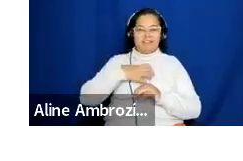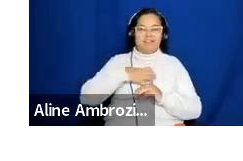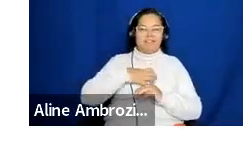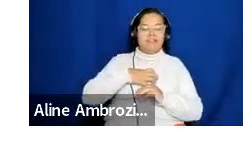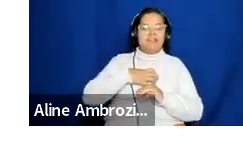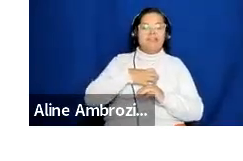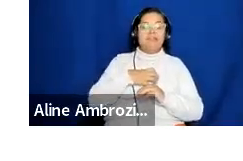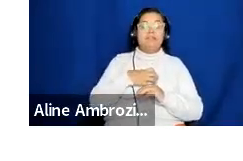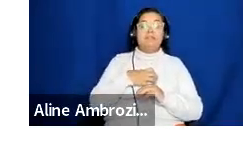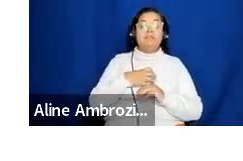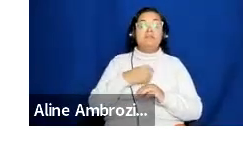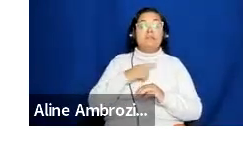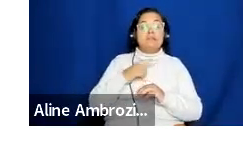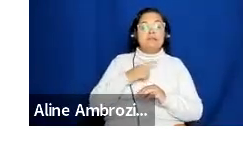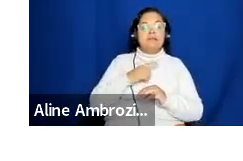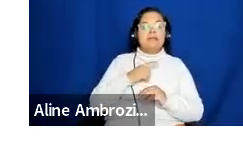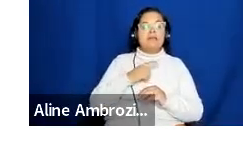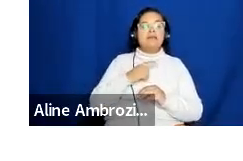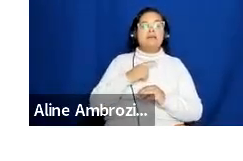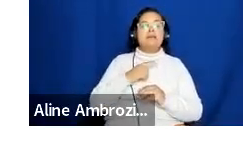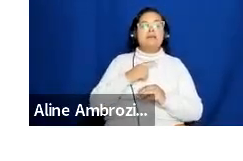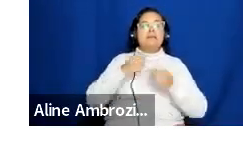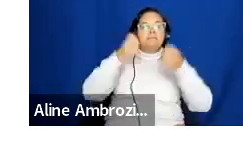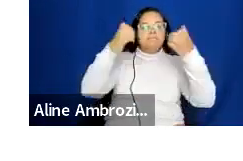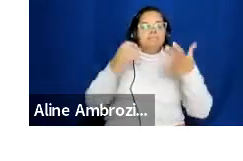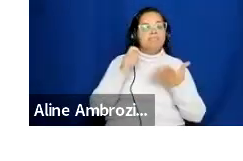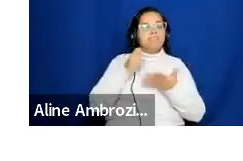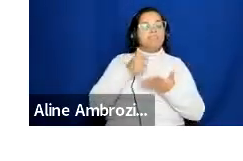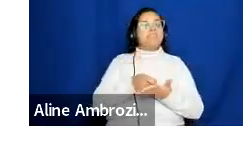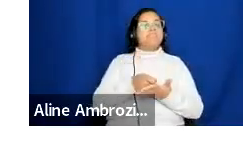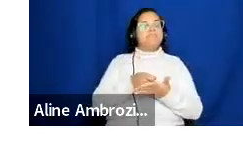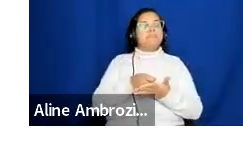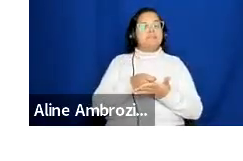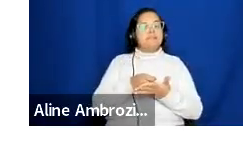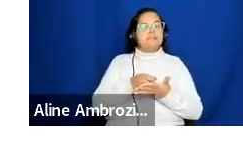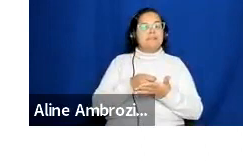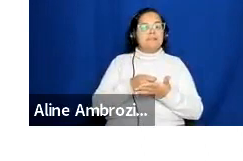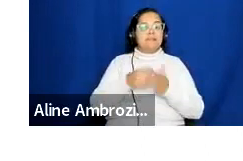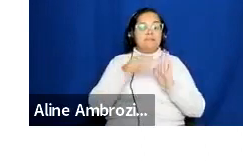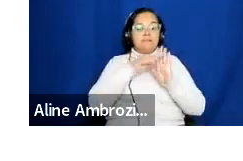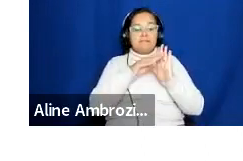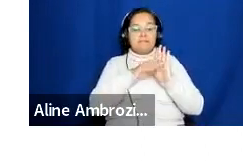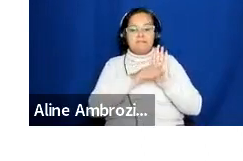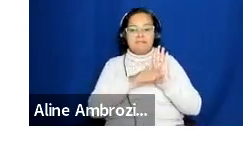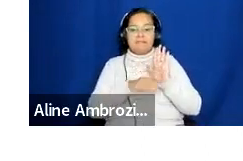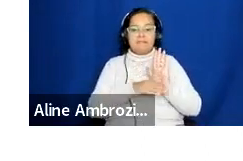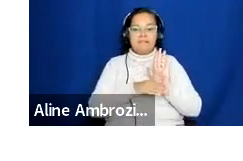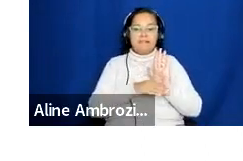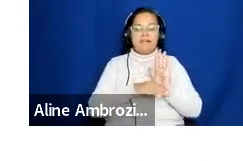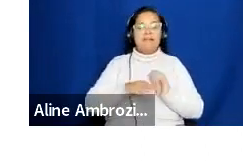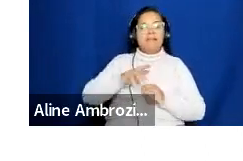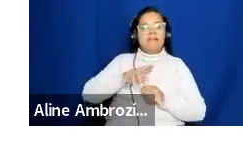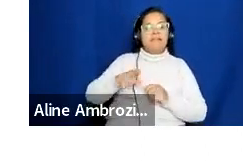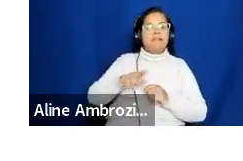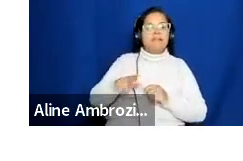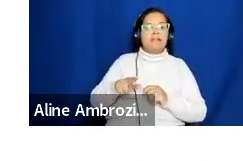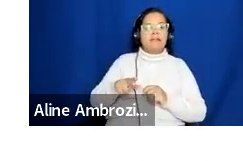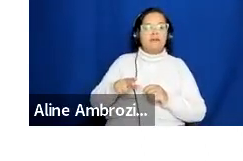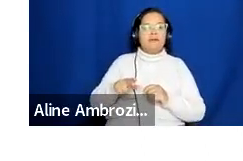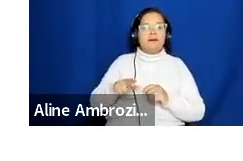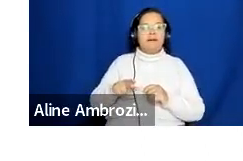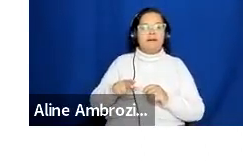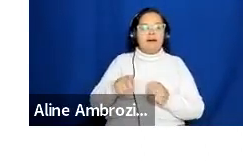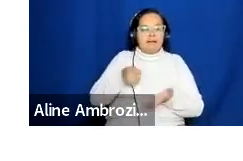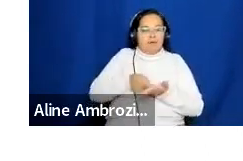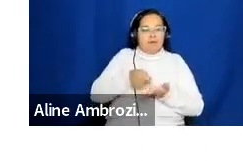premises from which we begin are not arbitrary ones, not dogmas, but real premises from which abstraction can